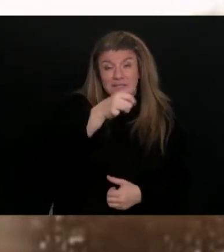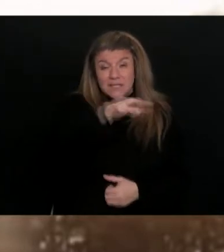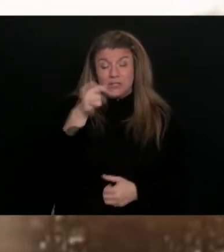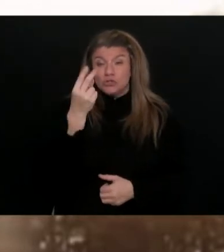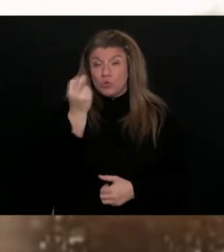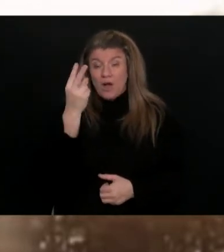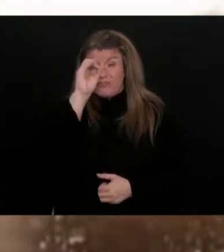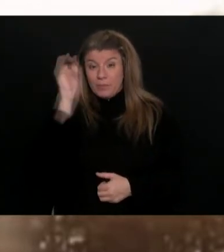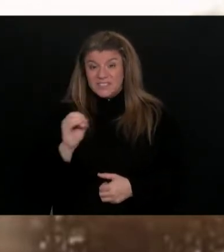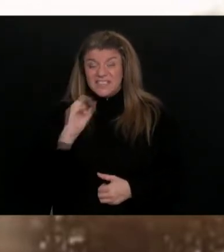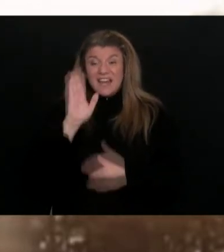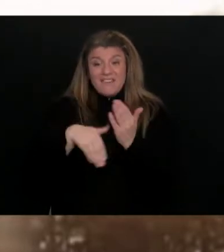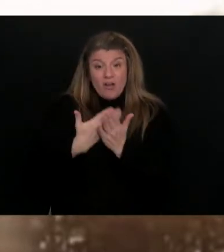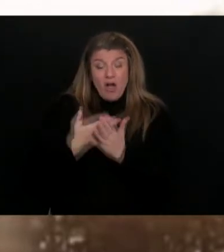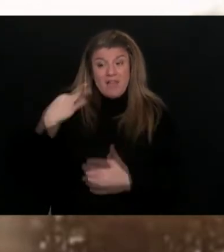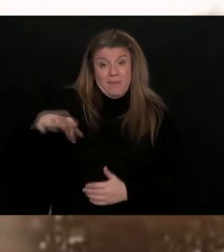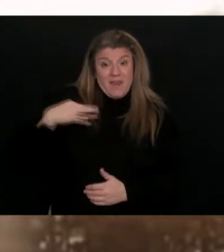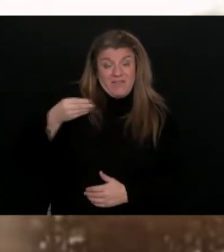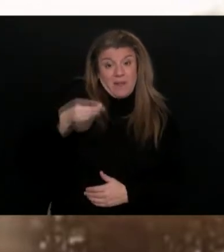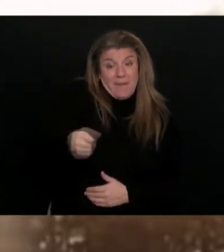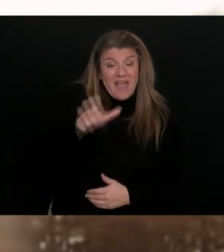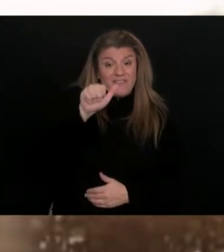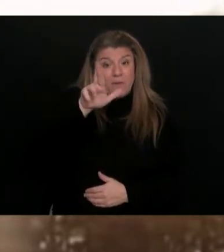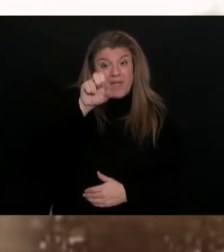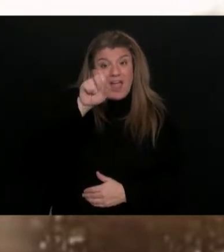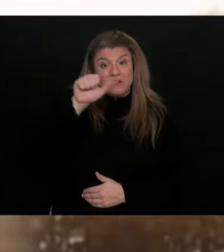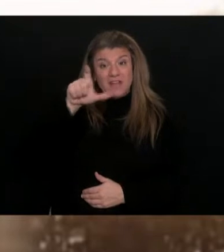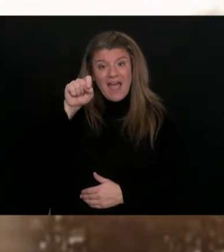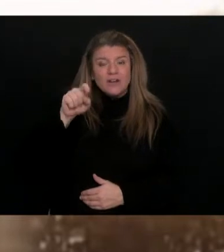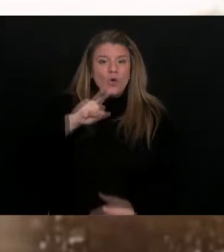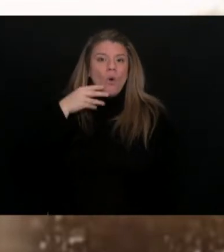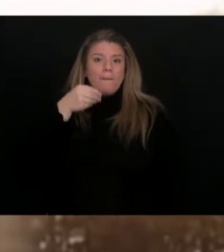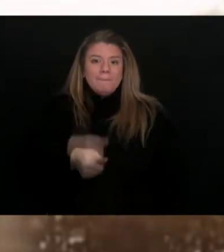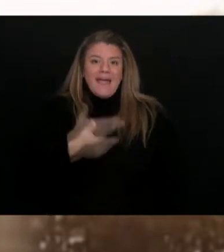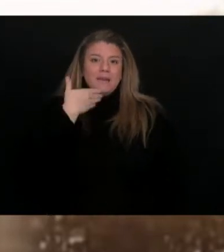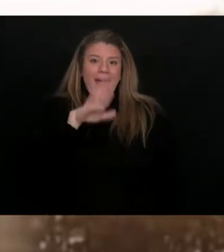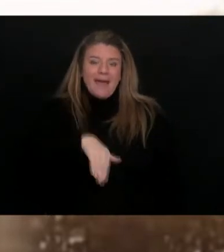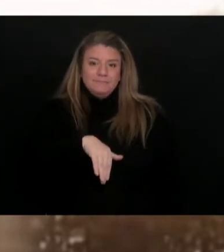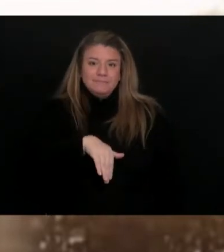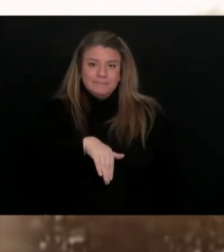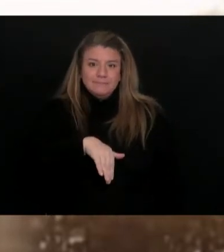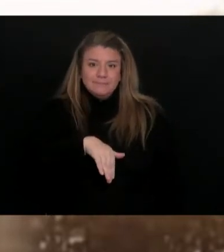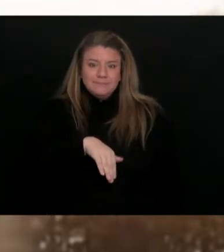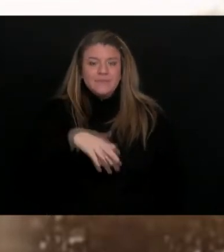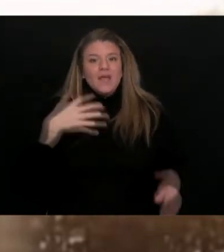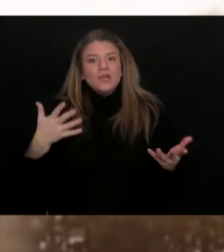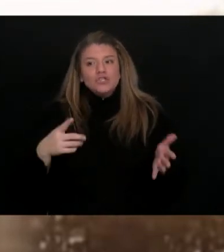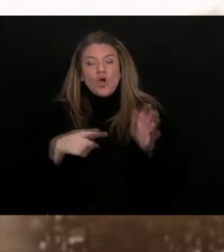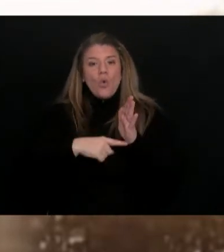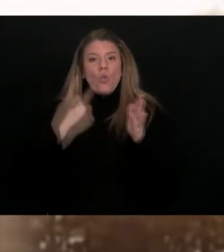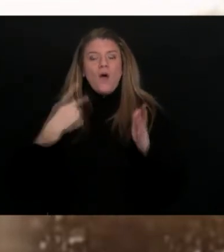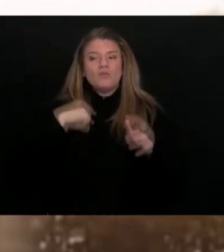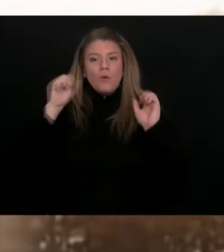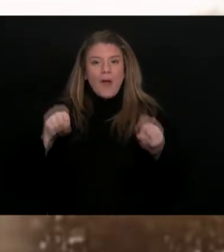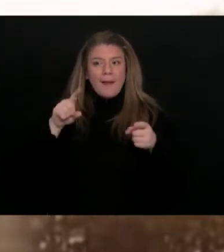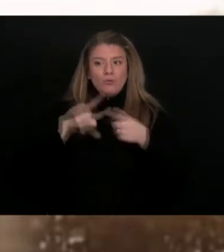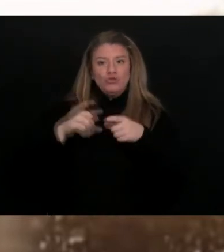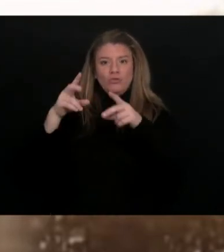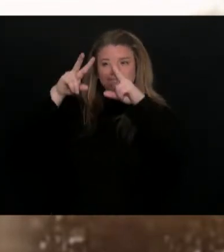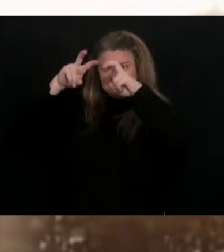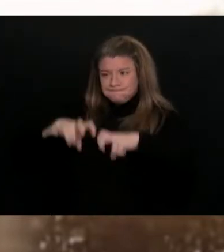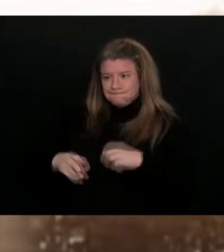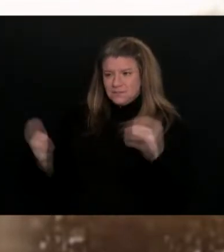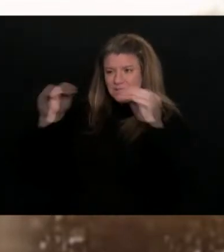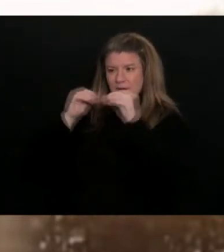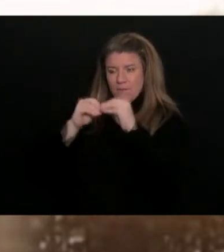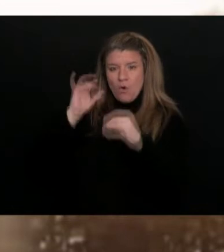12% of all the benefits paid from CARES Act are paid to bad actors. And so once we were able to vet those claims, the majority